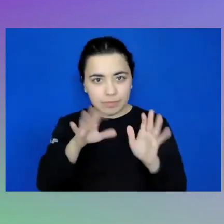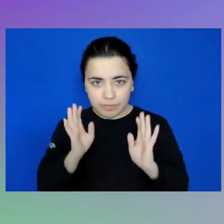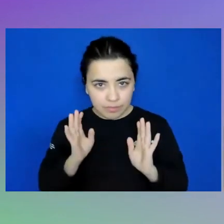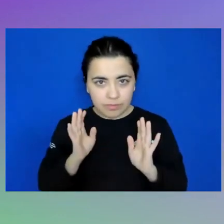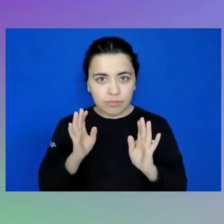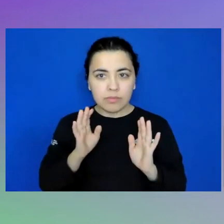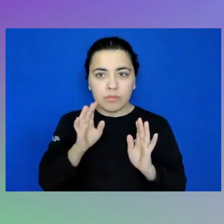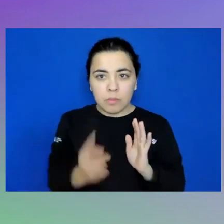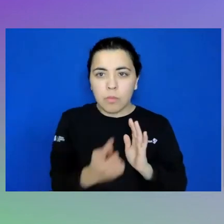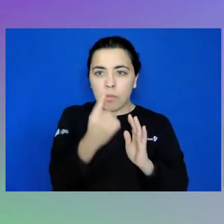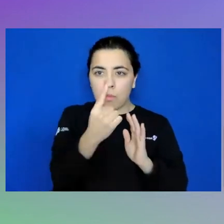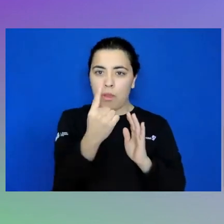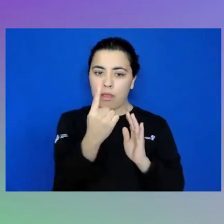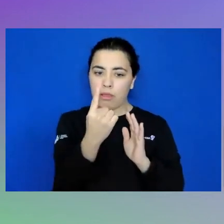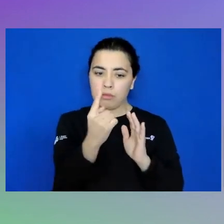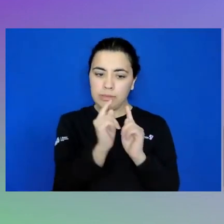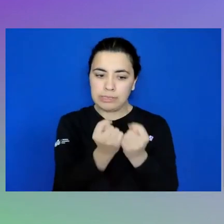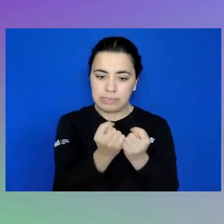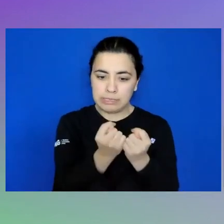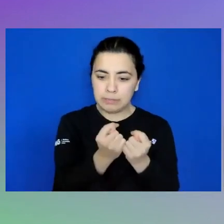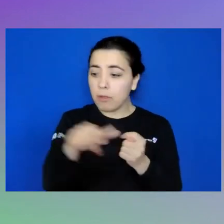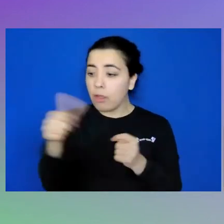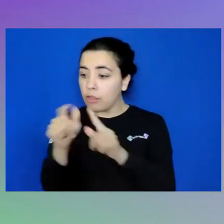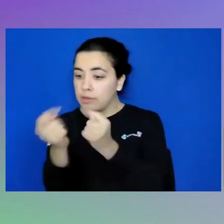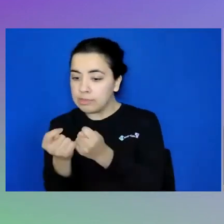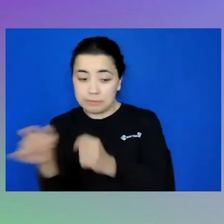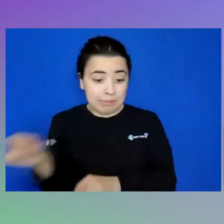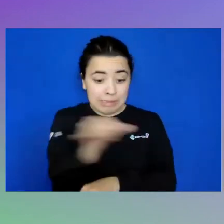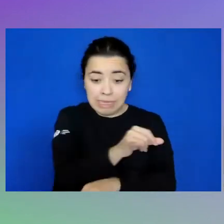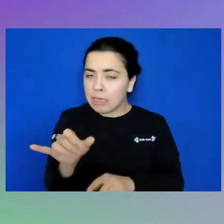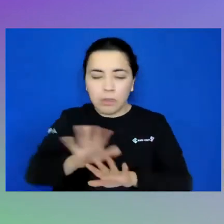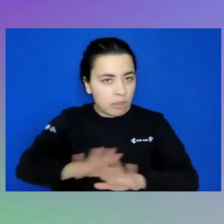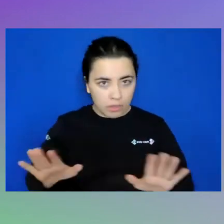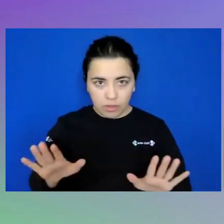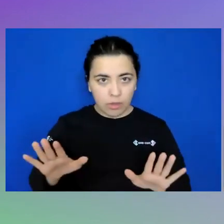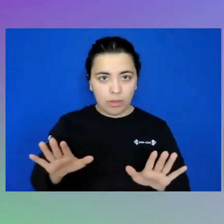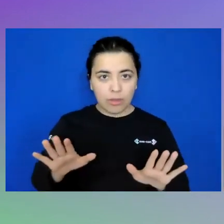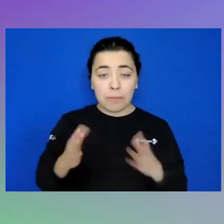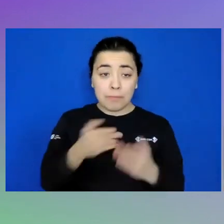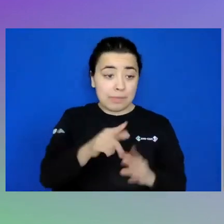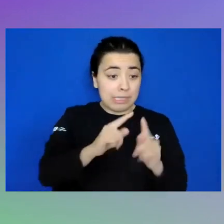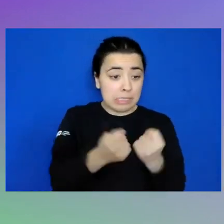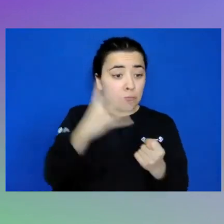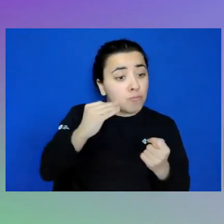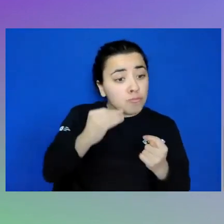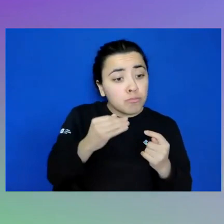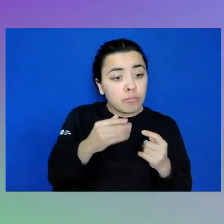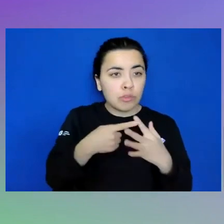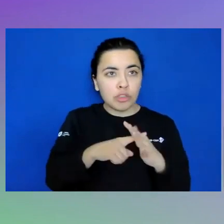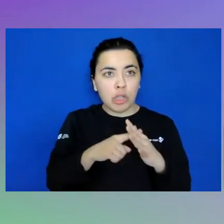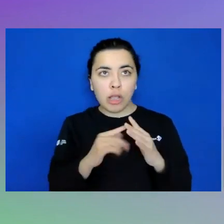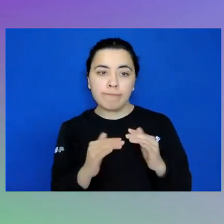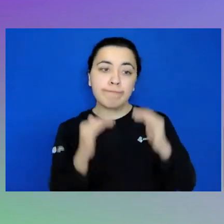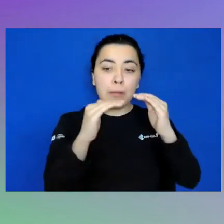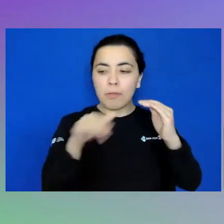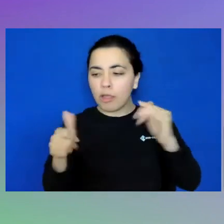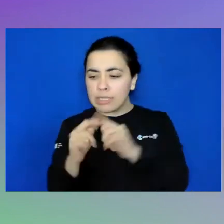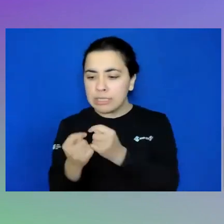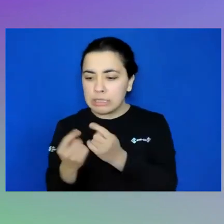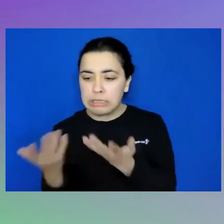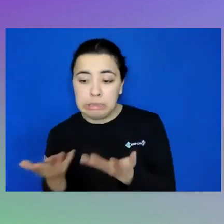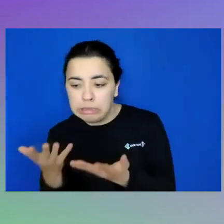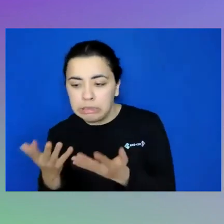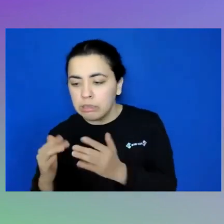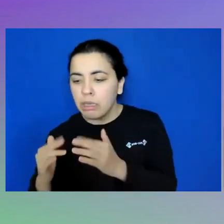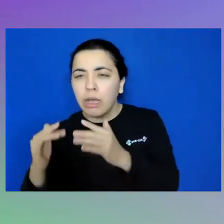starting place for every team. And I think that's important for you to grow as an accessibility SME, is what